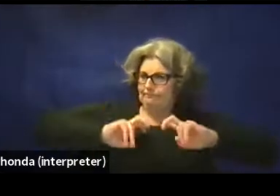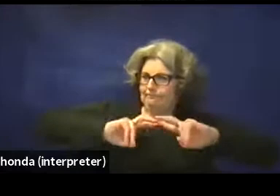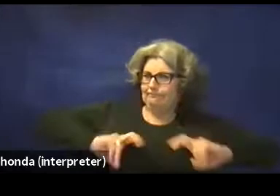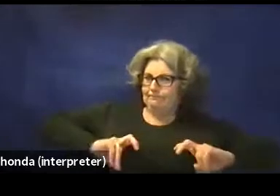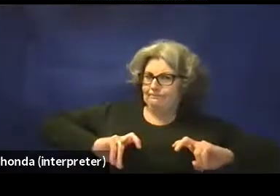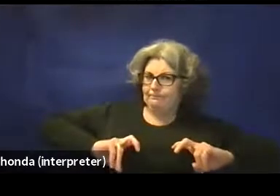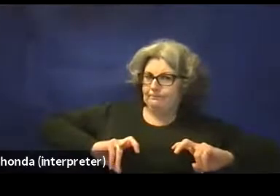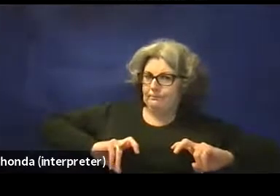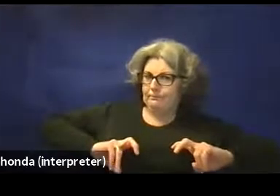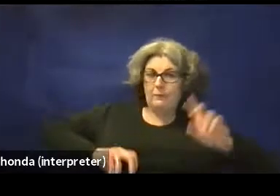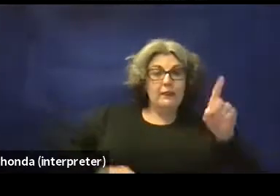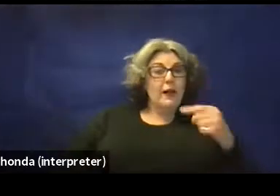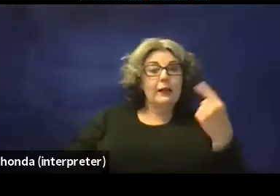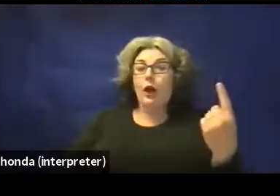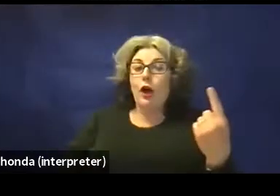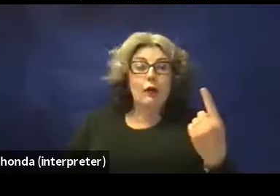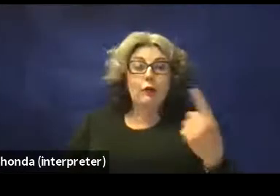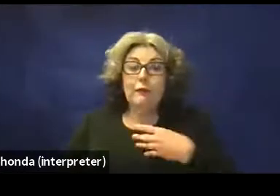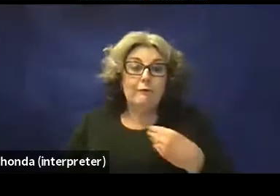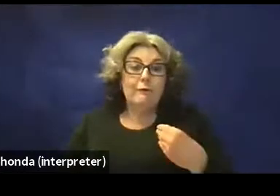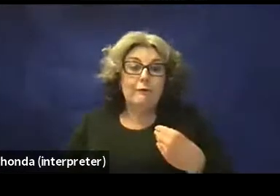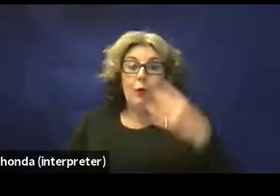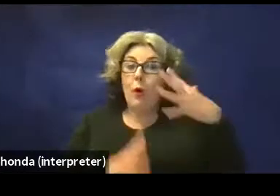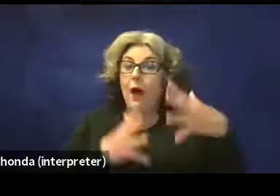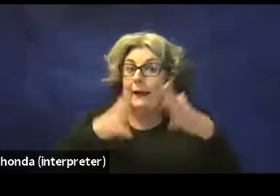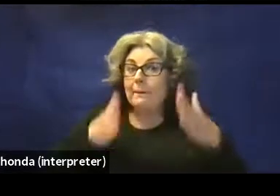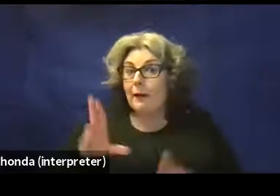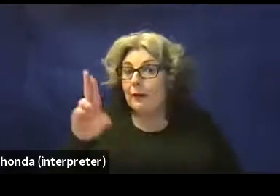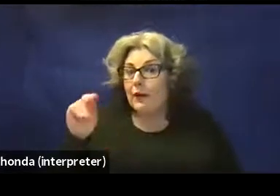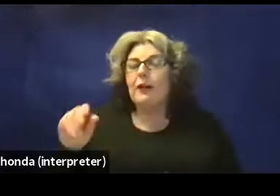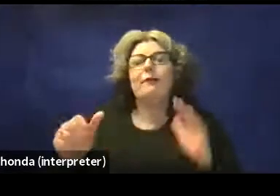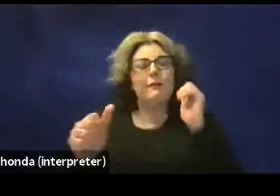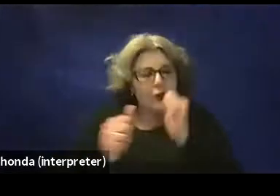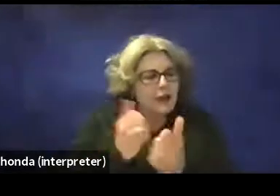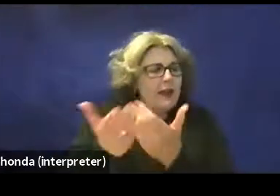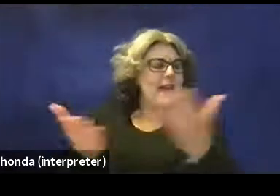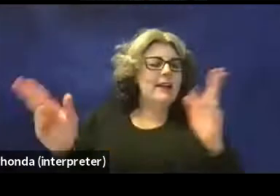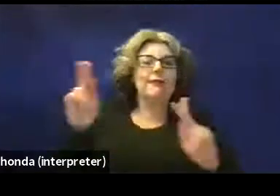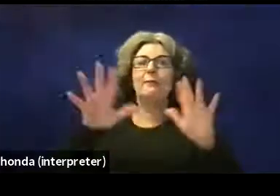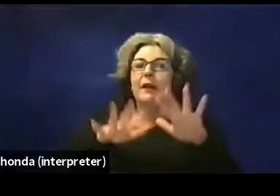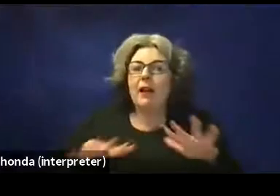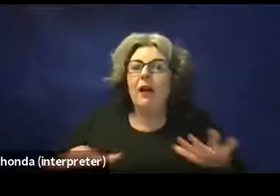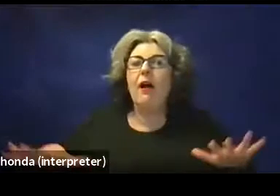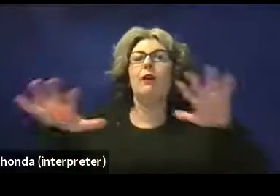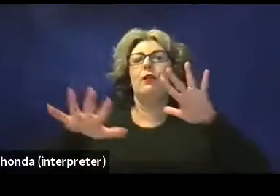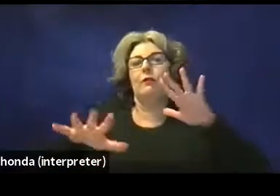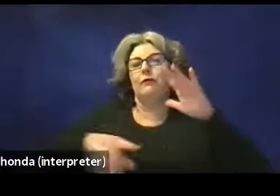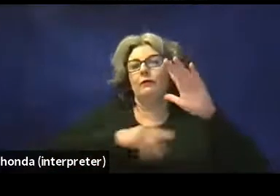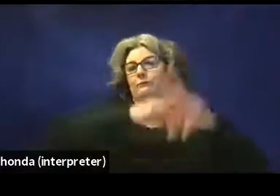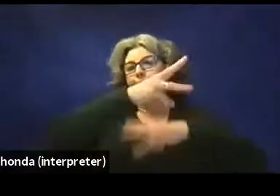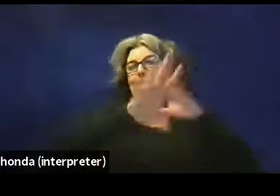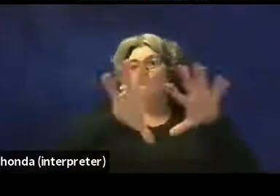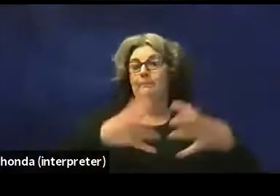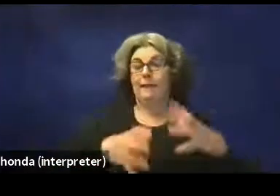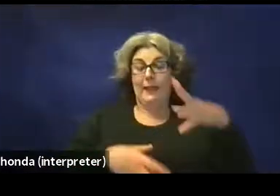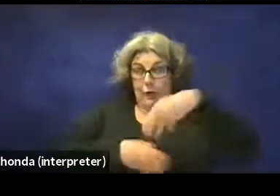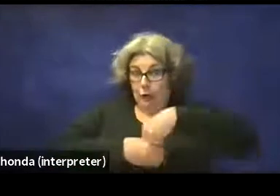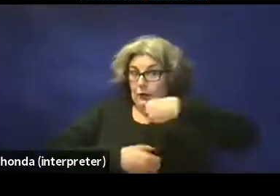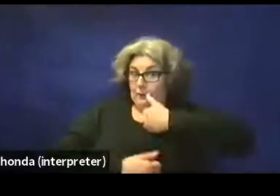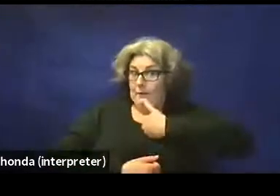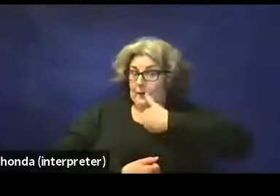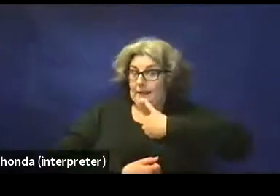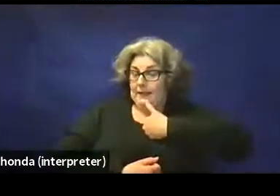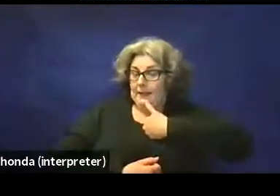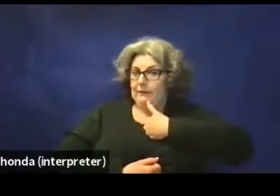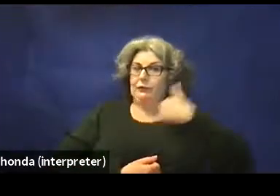that is not just for white America, that's for everybody across the globe, including myself,